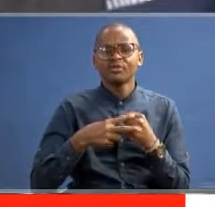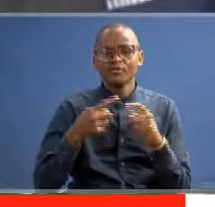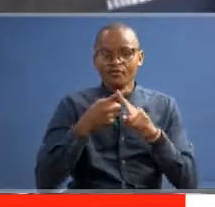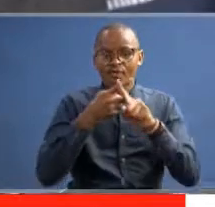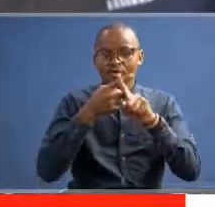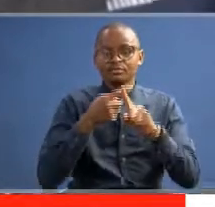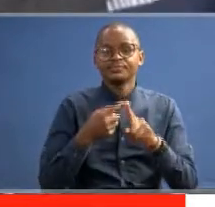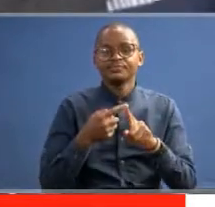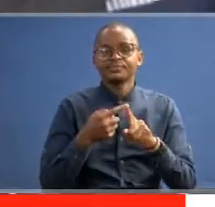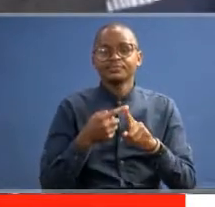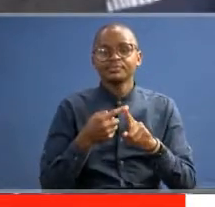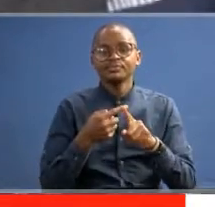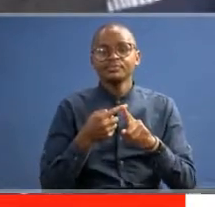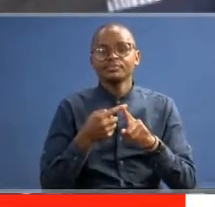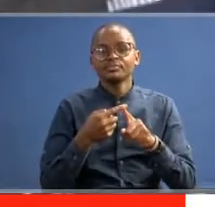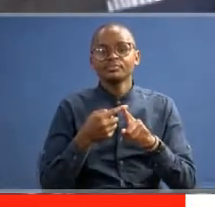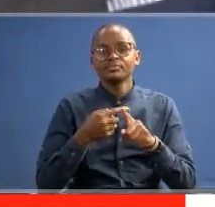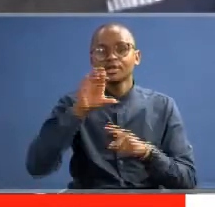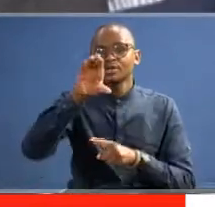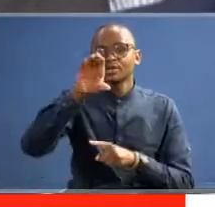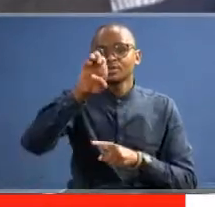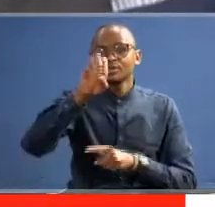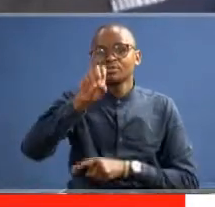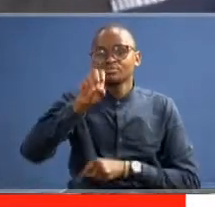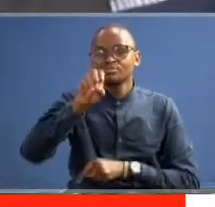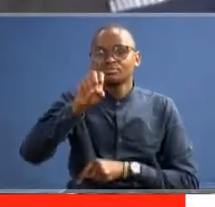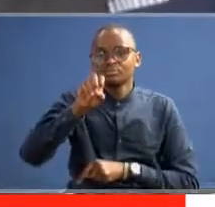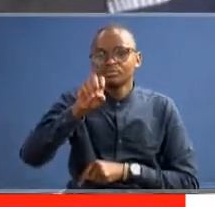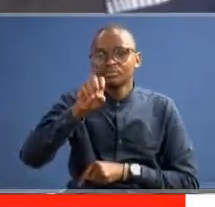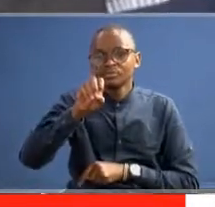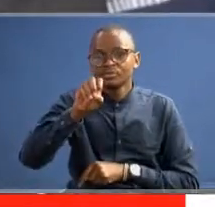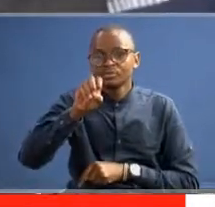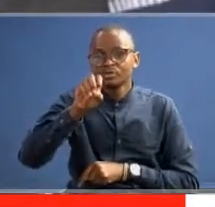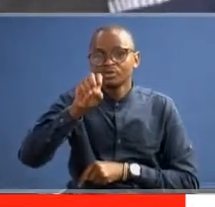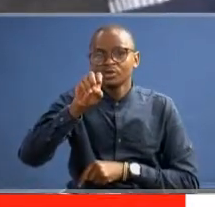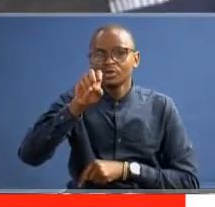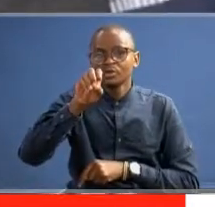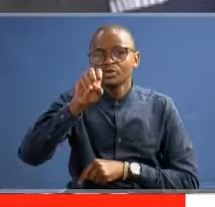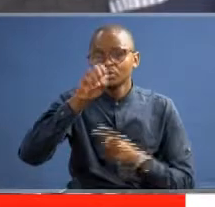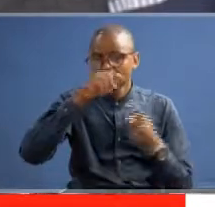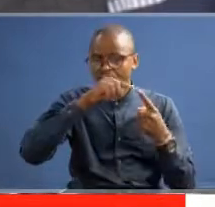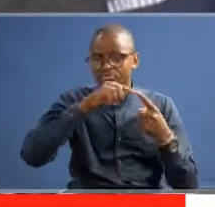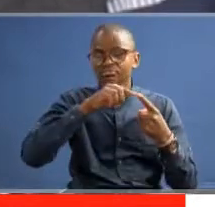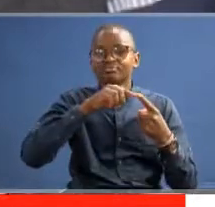from the CEO to the